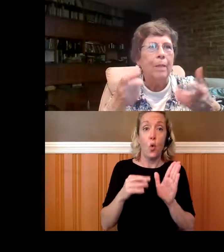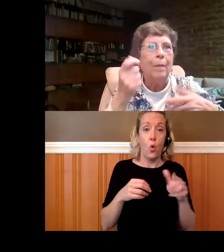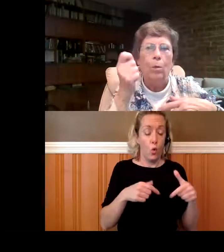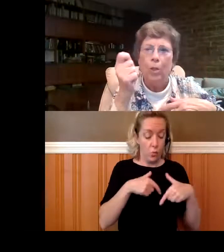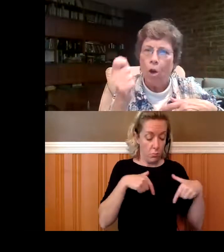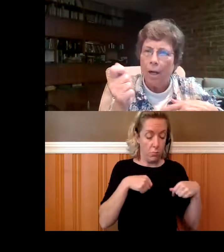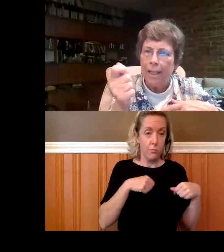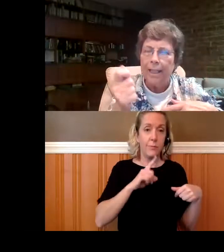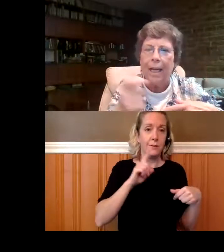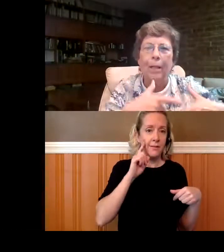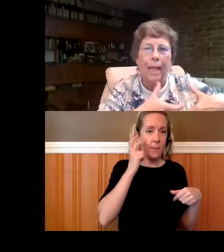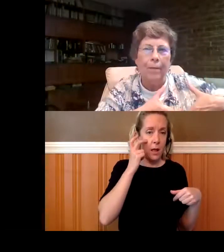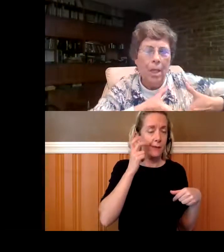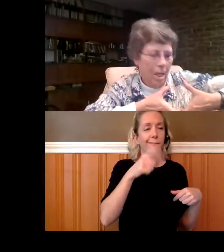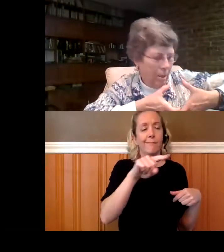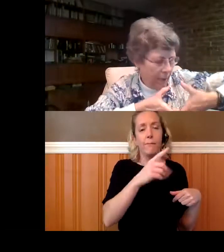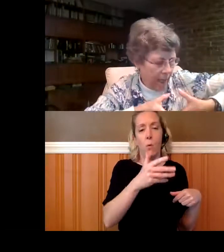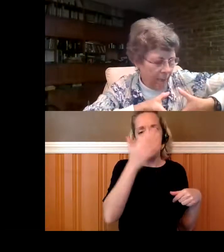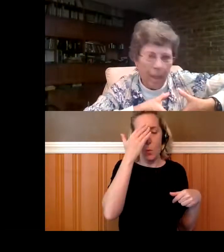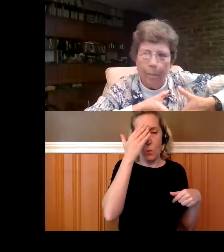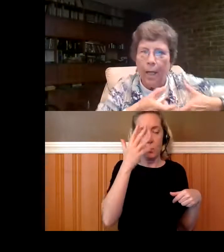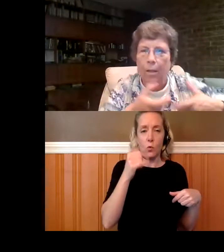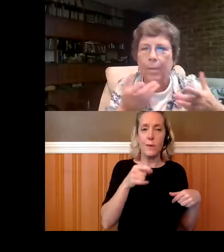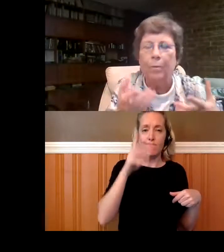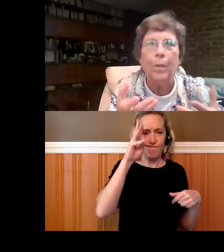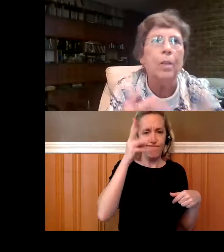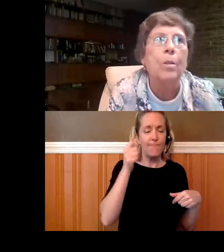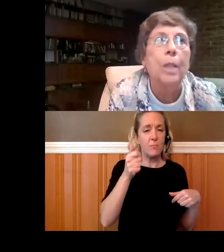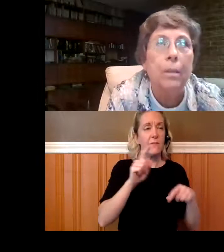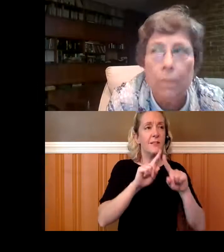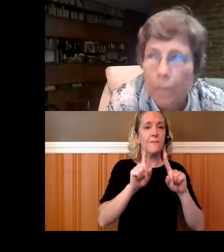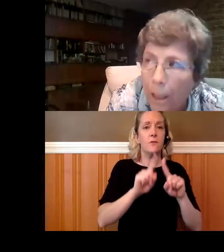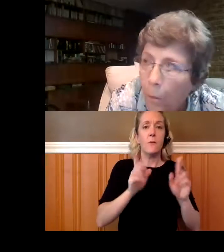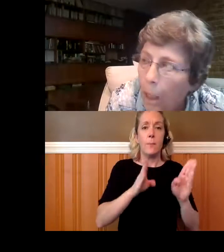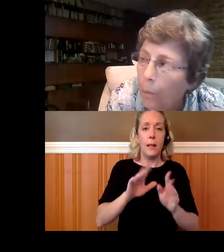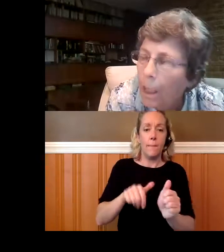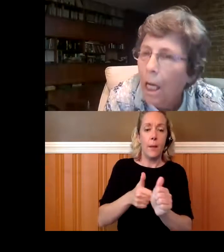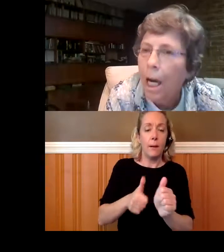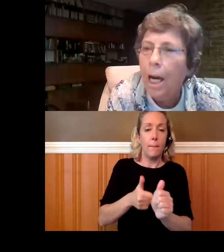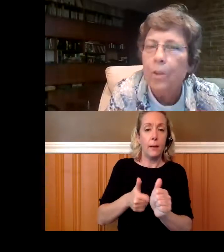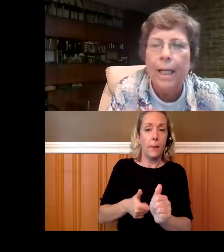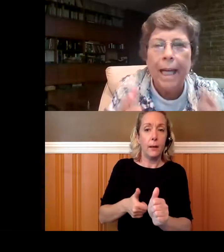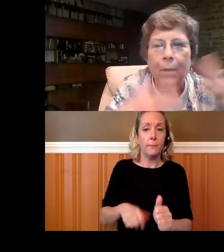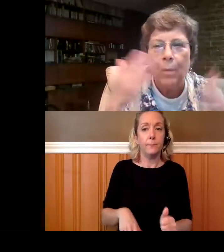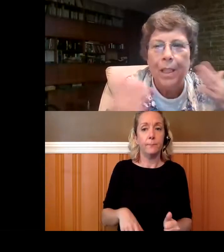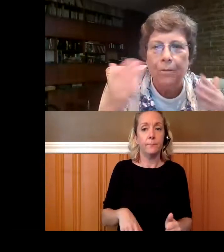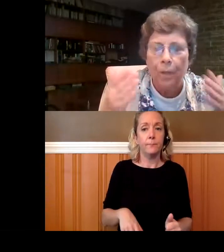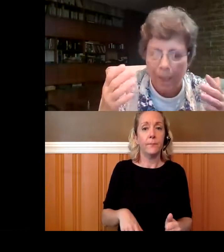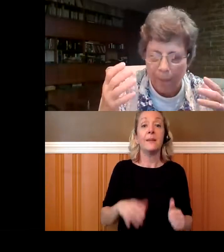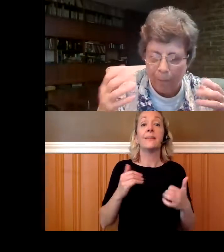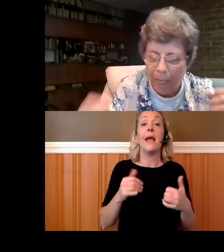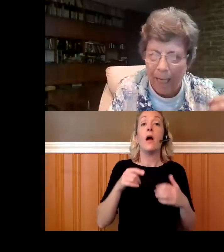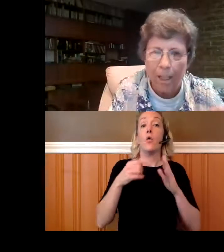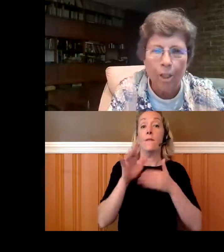deafblind, although they knew he was deafblind. But so he came up with different plans. And so let's go find out what he does the next